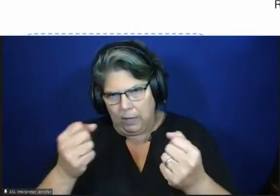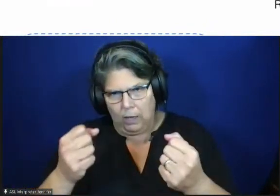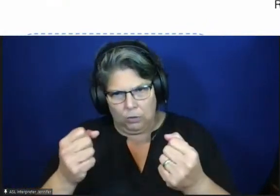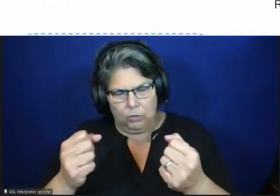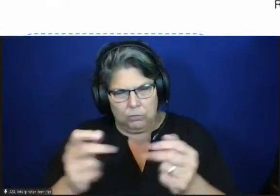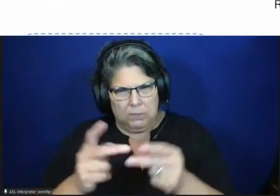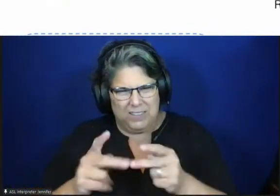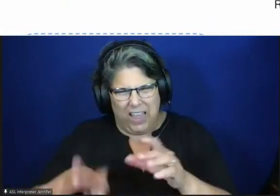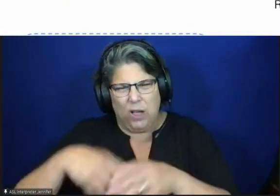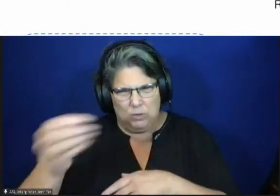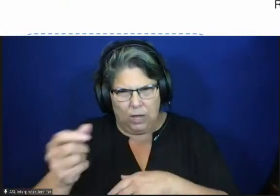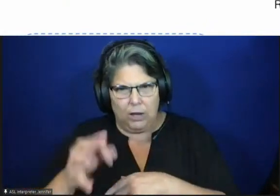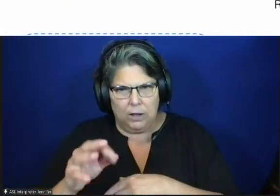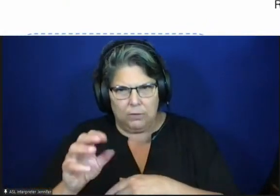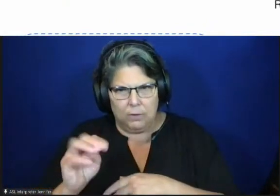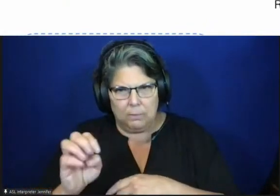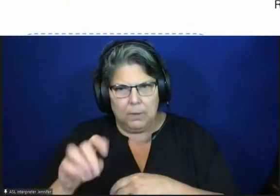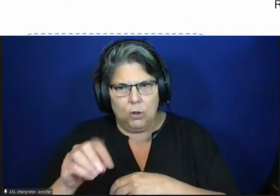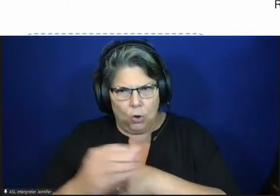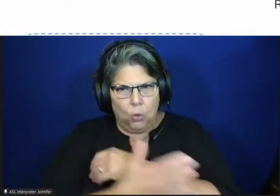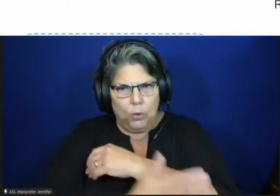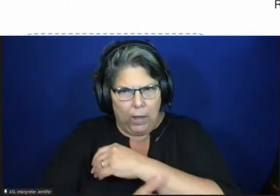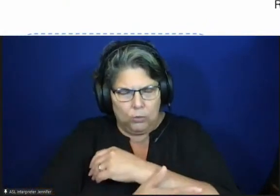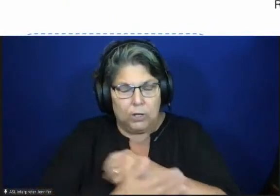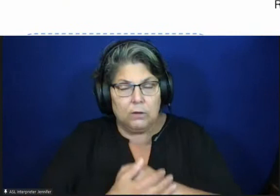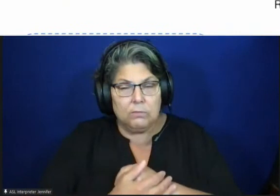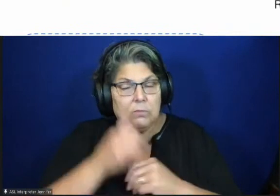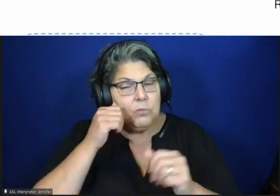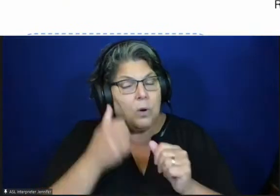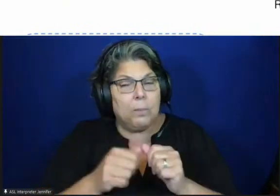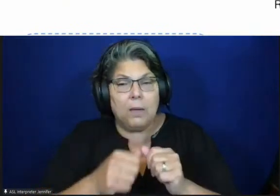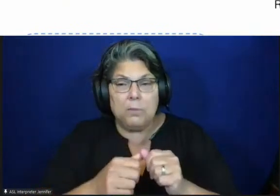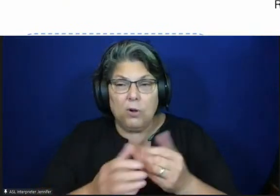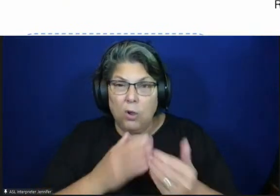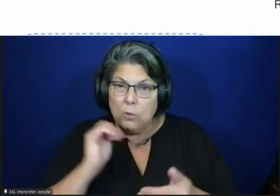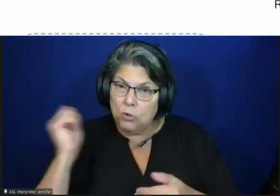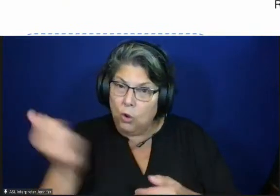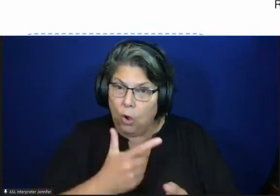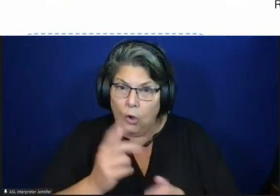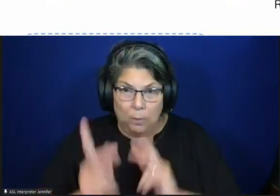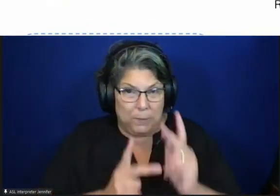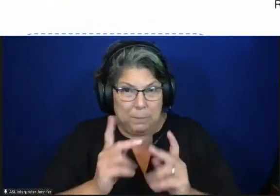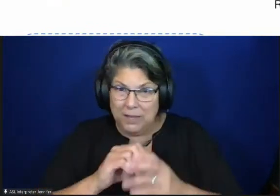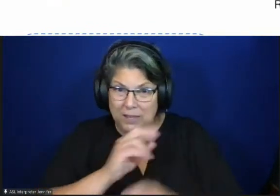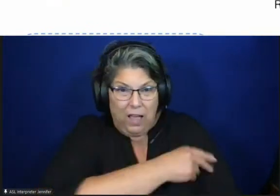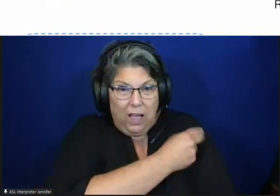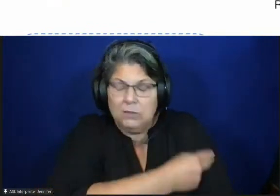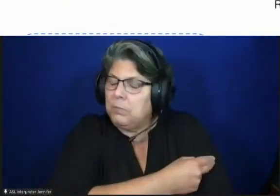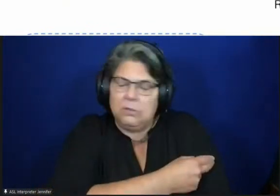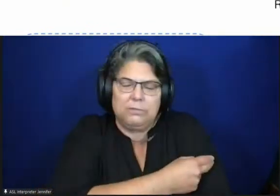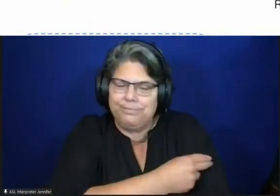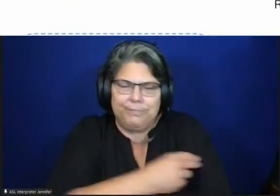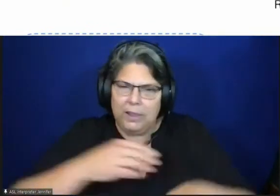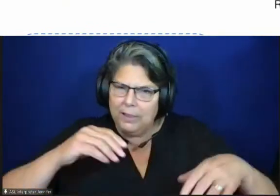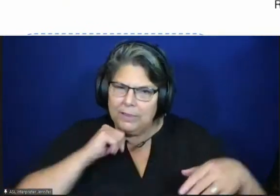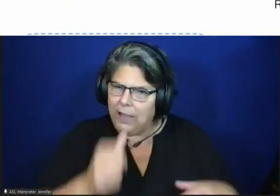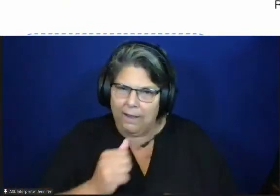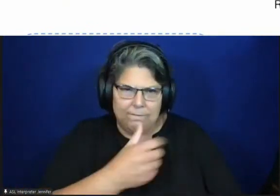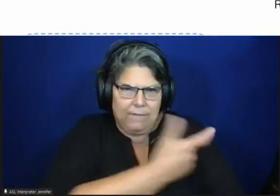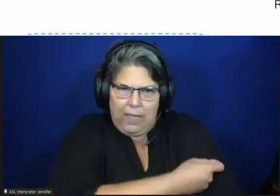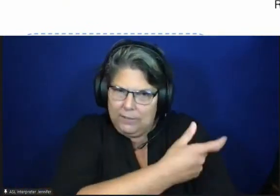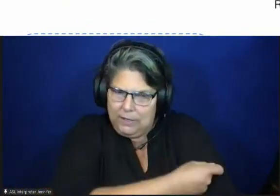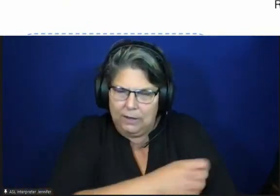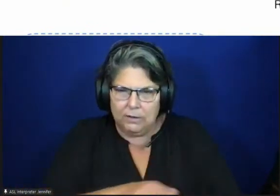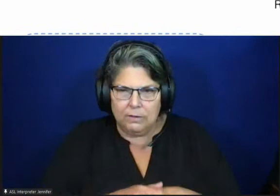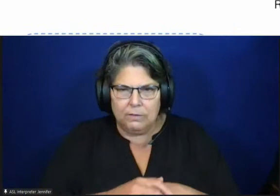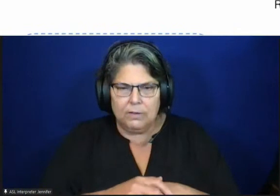the county. Remember, nearly all hospitalized patients have been unvaccinated. 67 county residents have